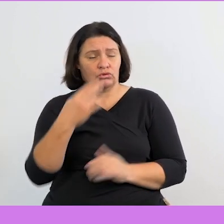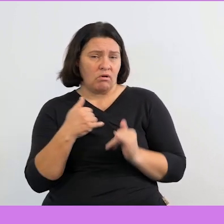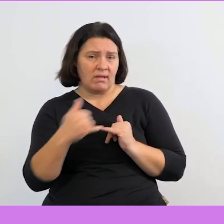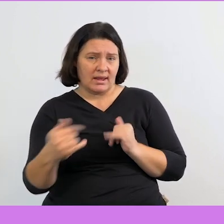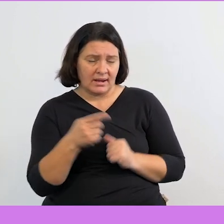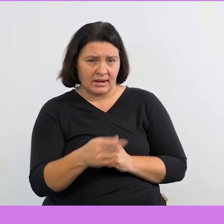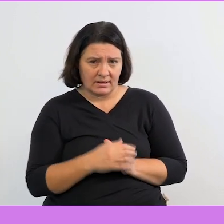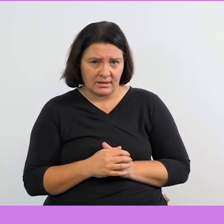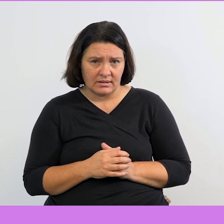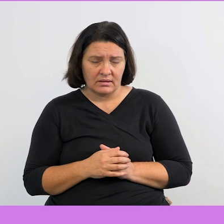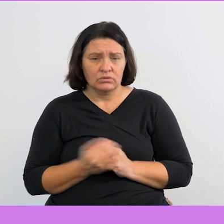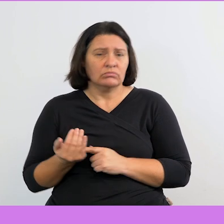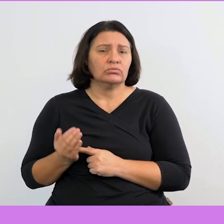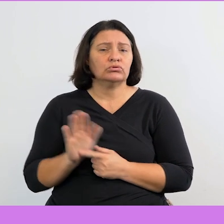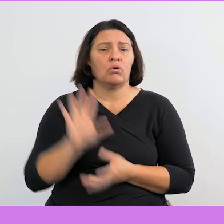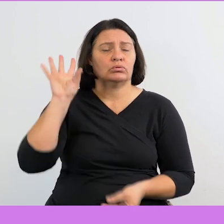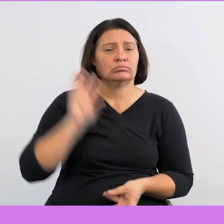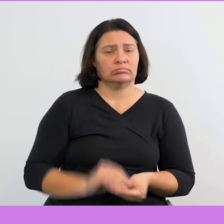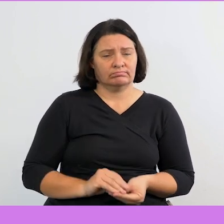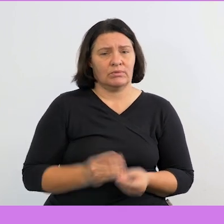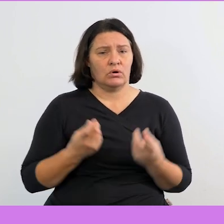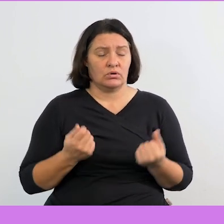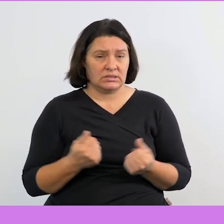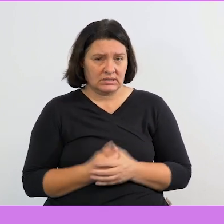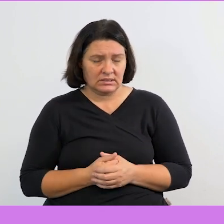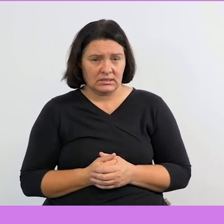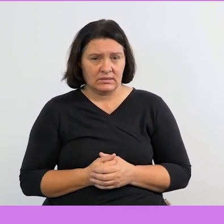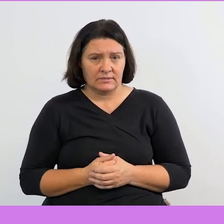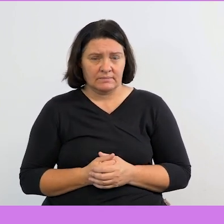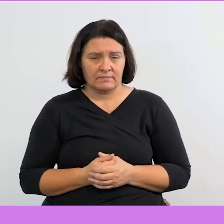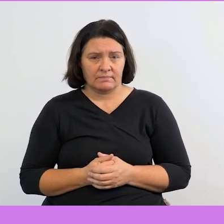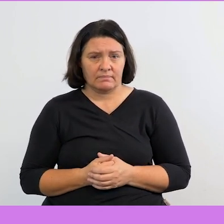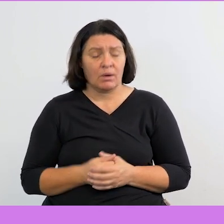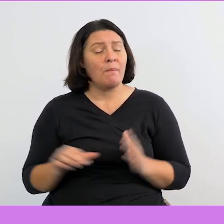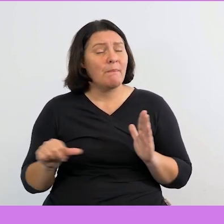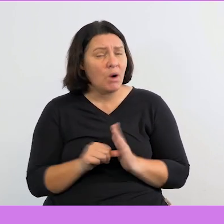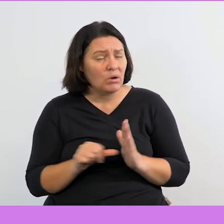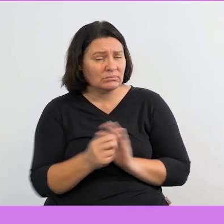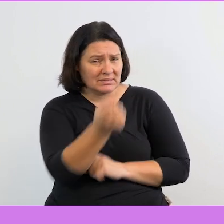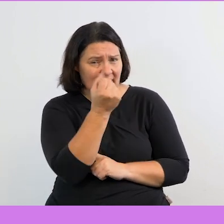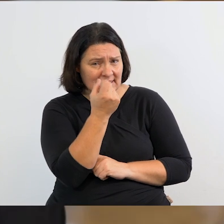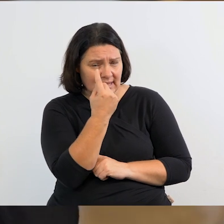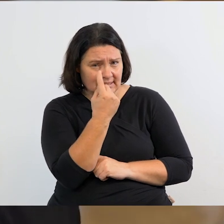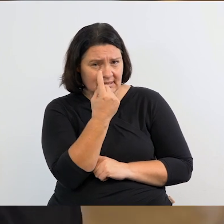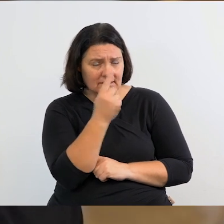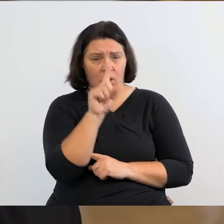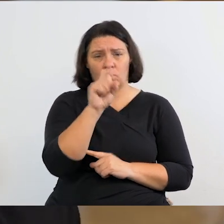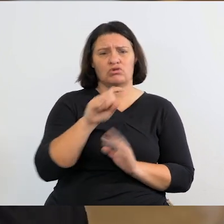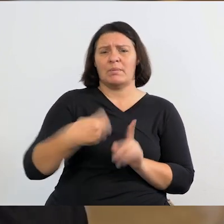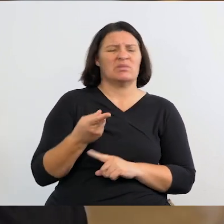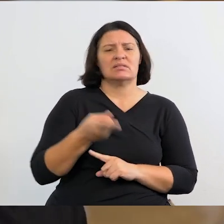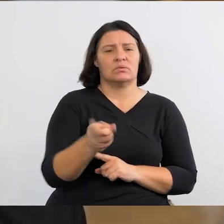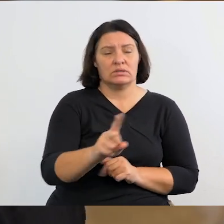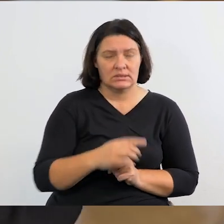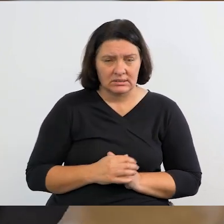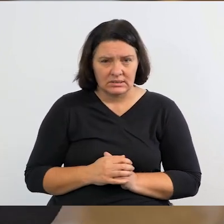a line graph, okay, to illustrate the total cost. So it's very important to understand what the question